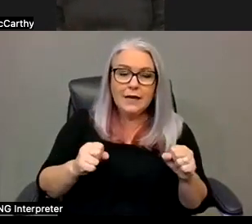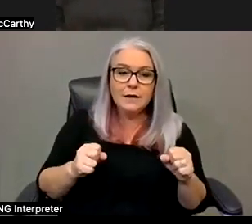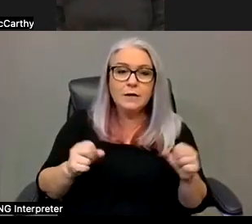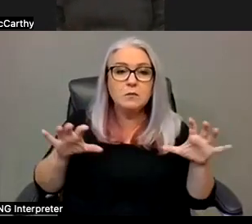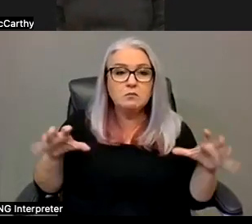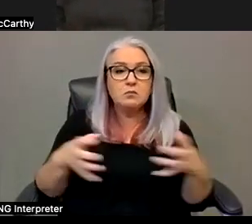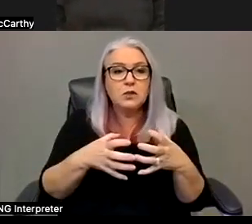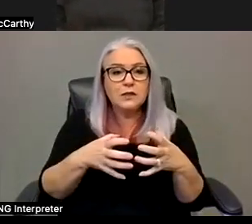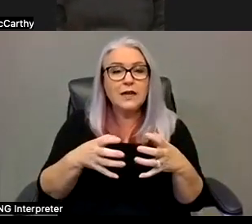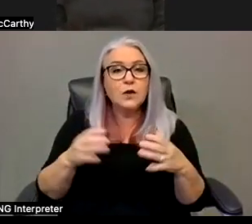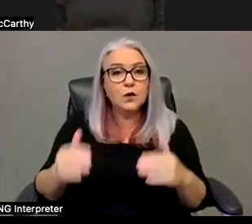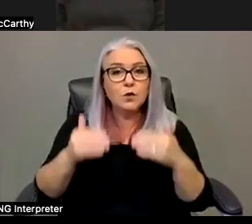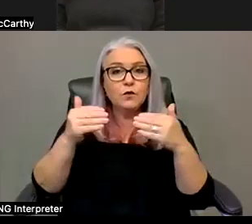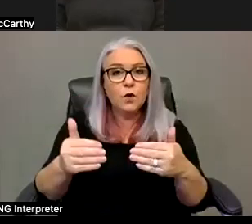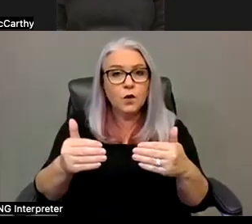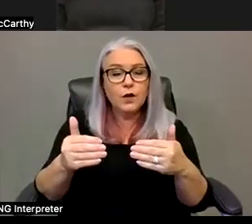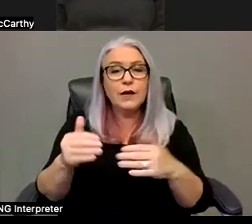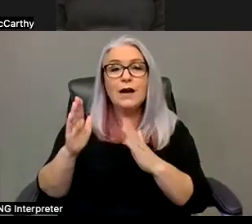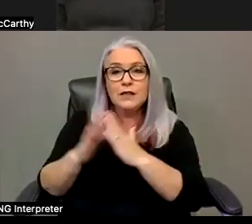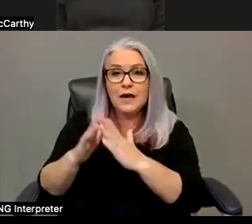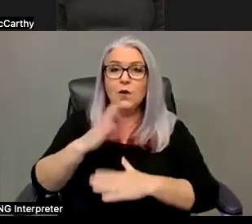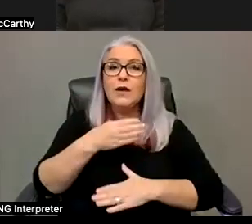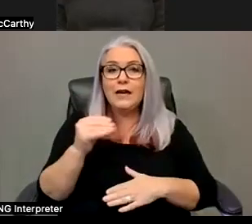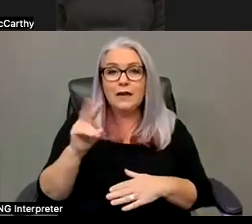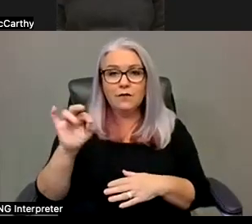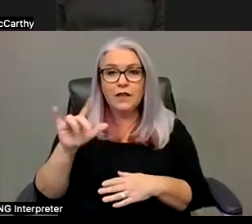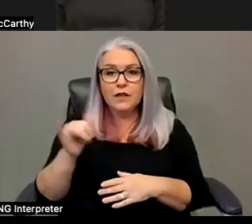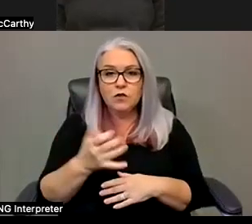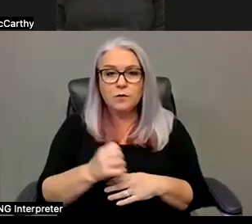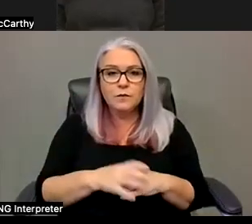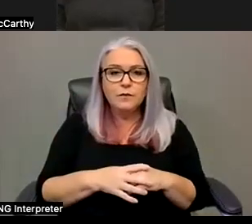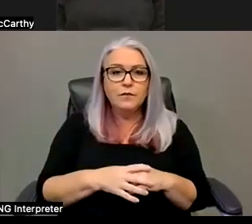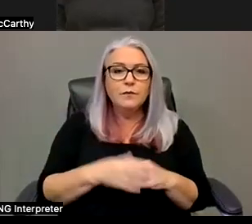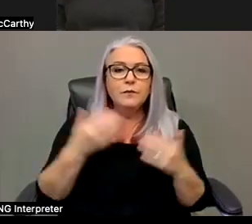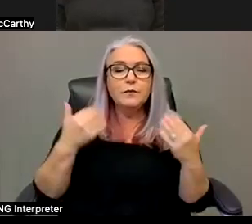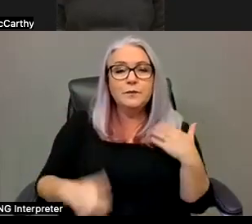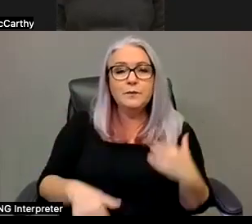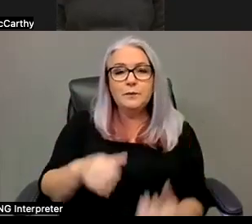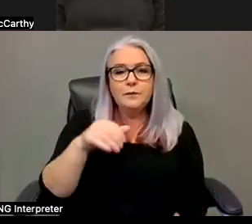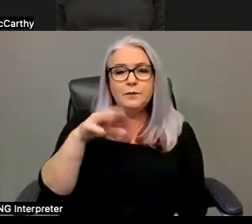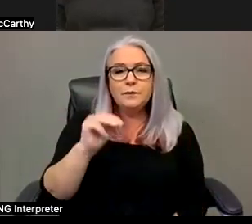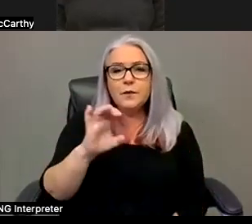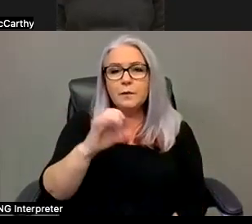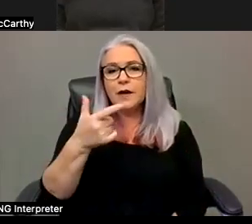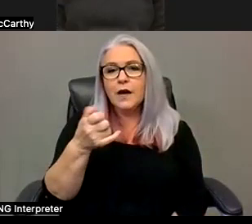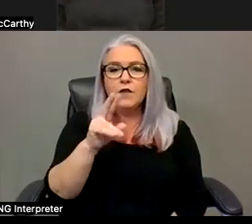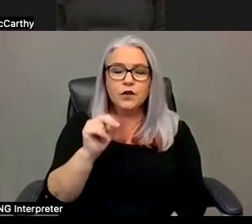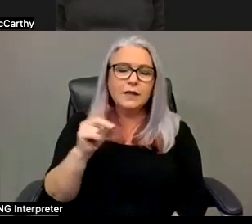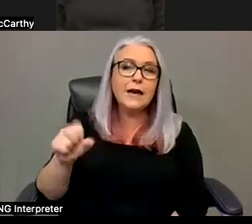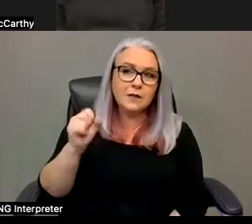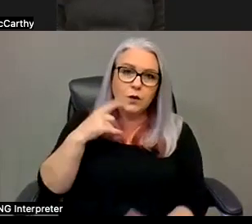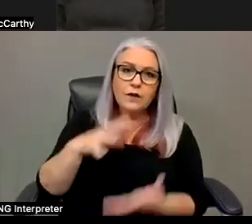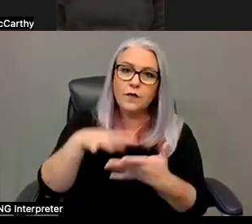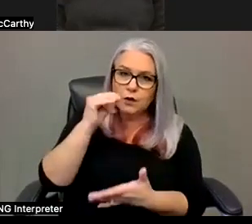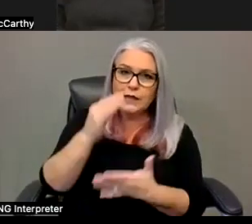village. Thank you. Ms. McGovern? Aye. Okay, so yes, we've learned lessons and yes, we've changed